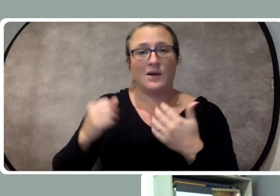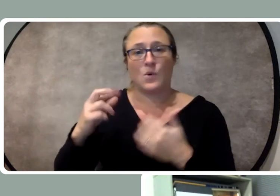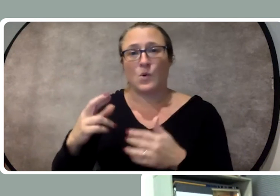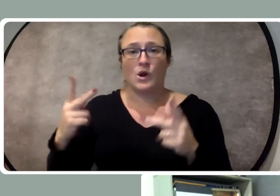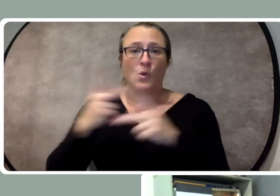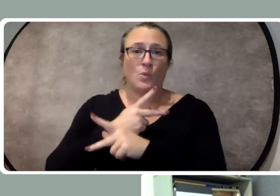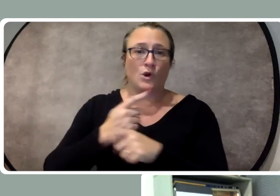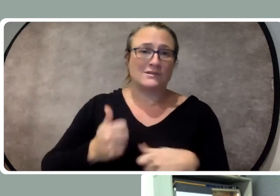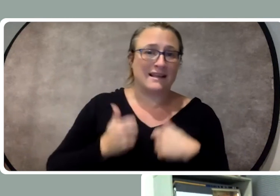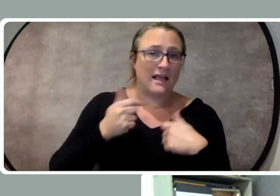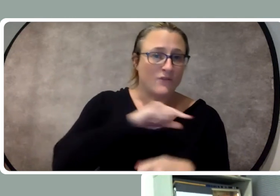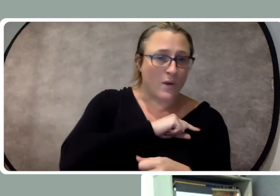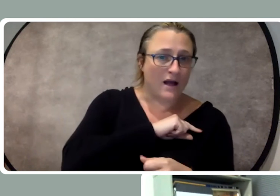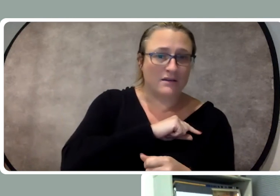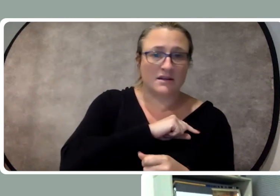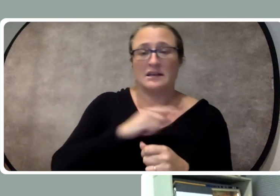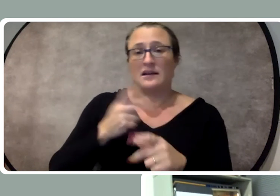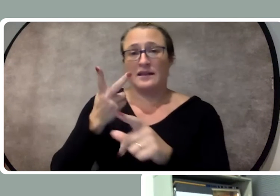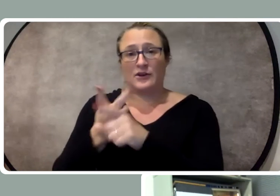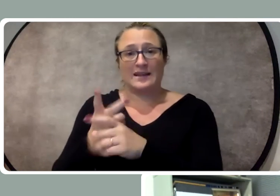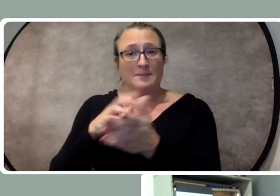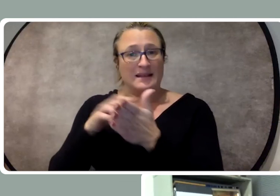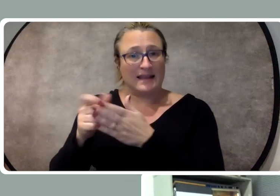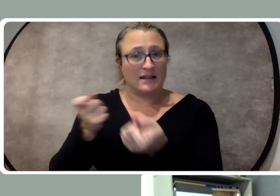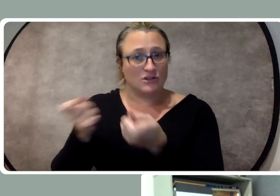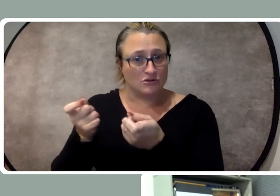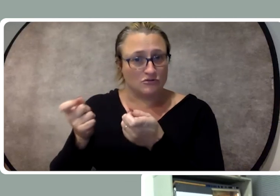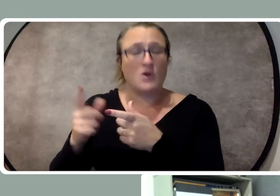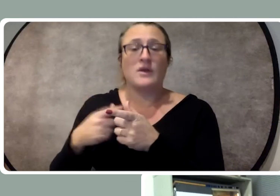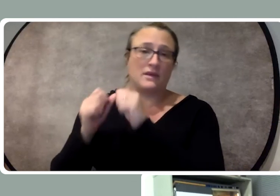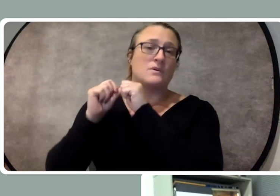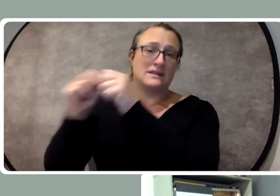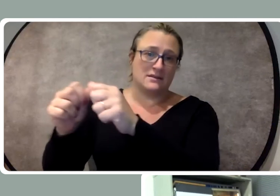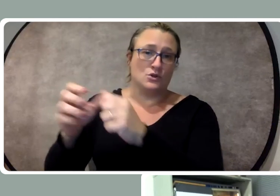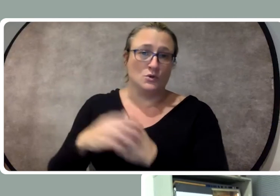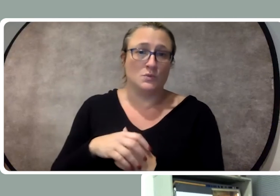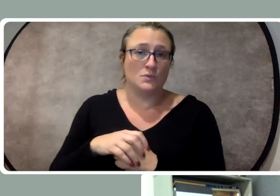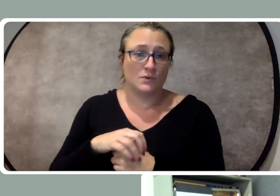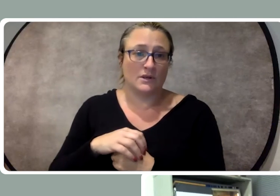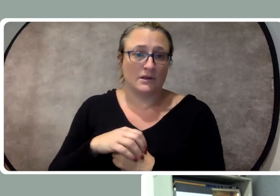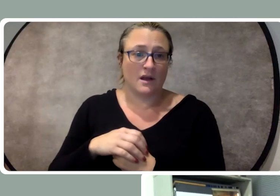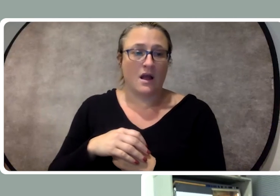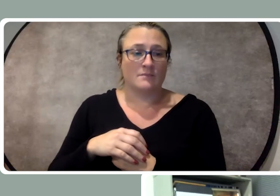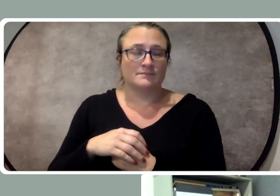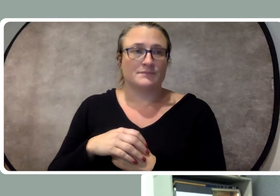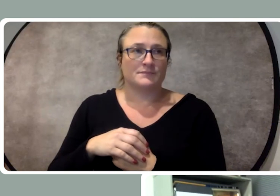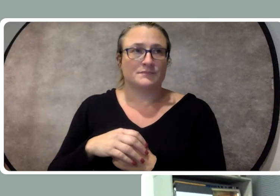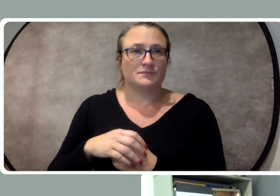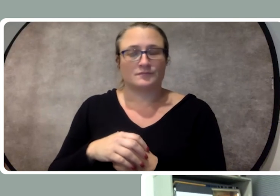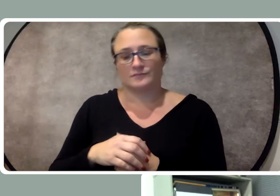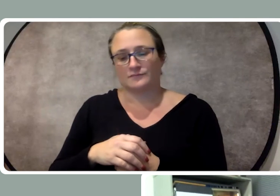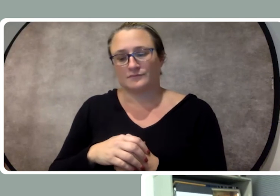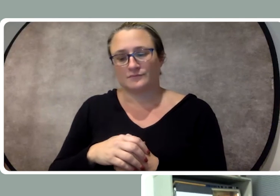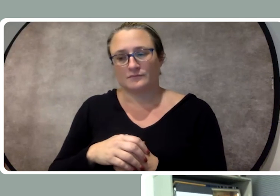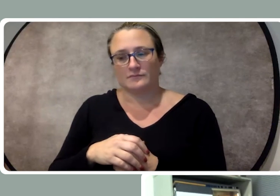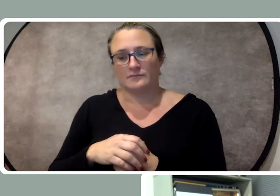of life, and they're keeping, cancers under control. We continue them. Is there, we haven't